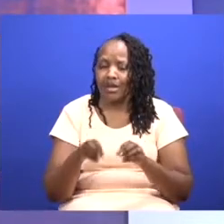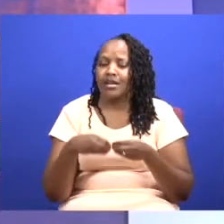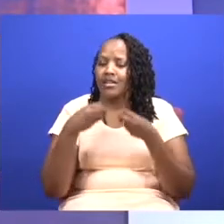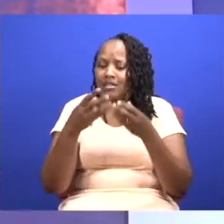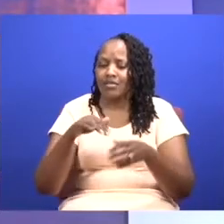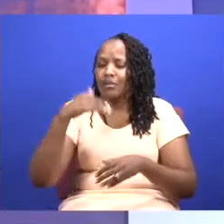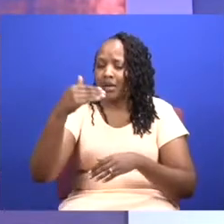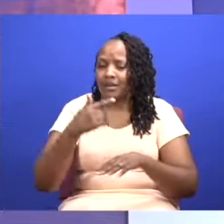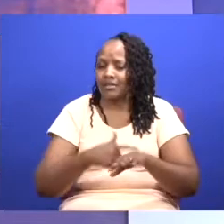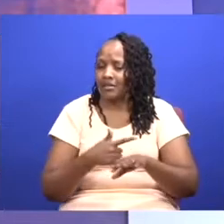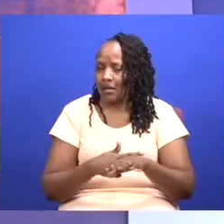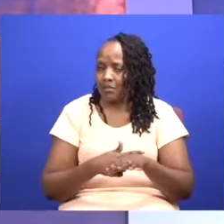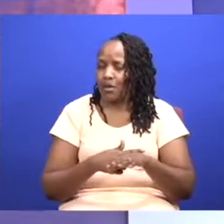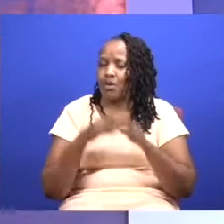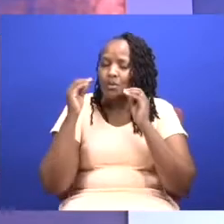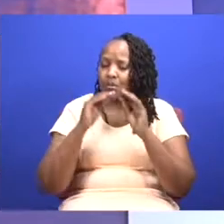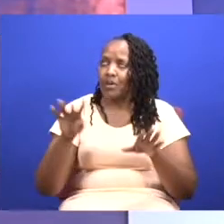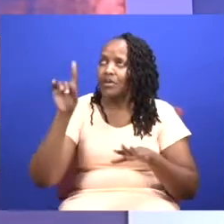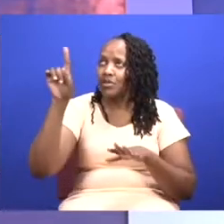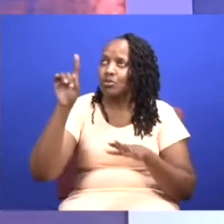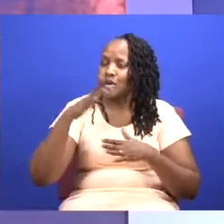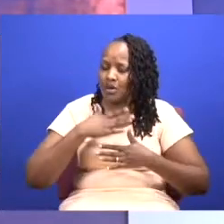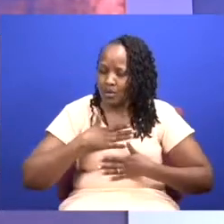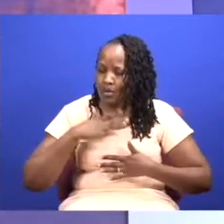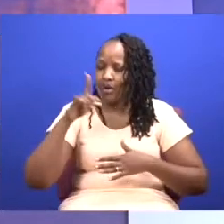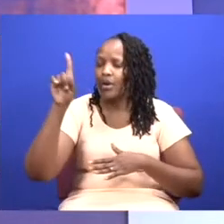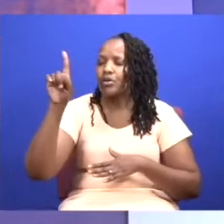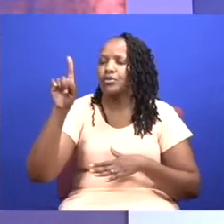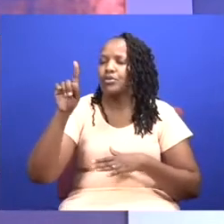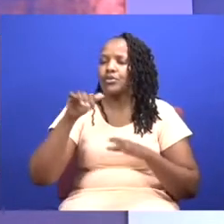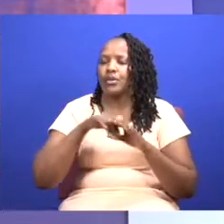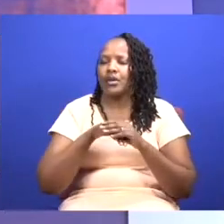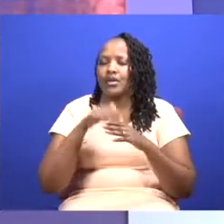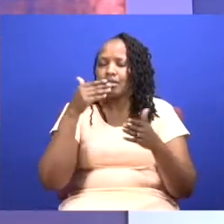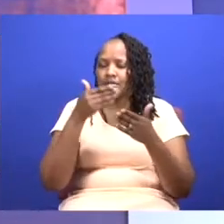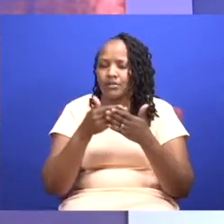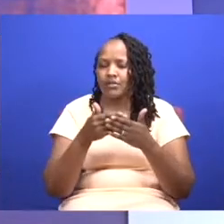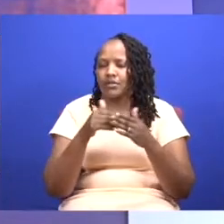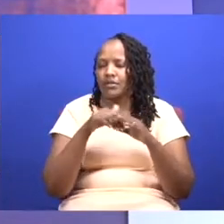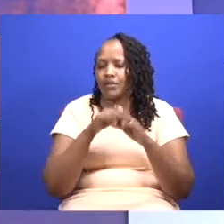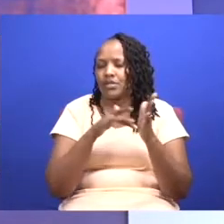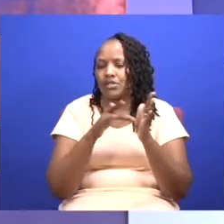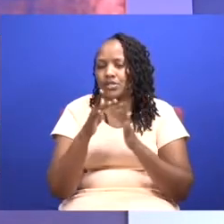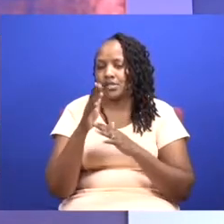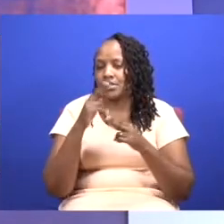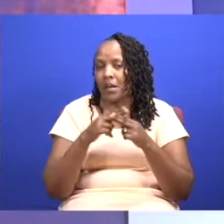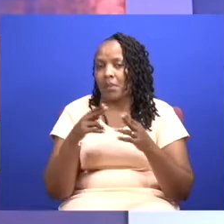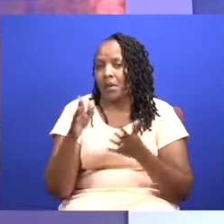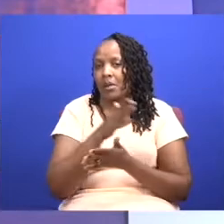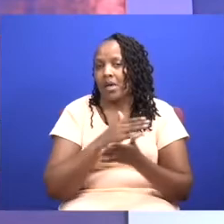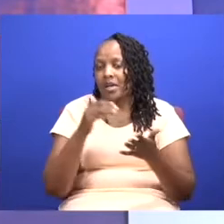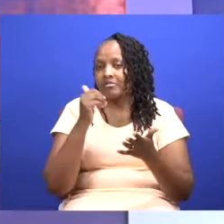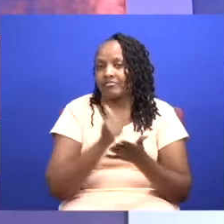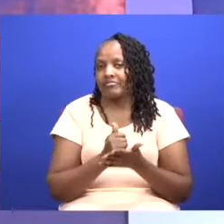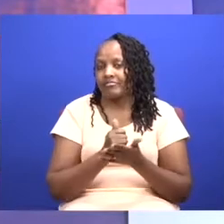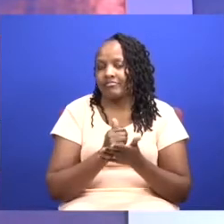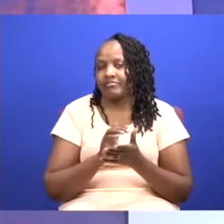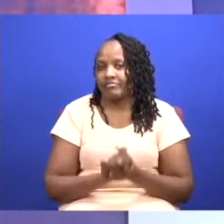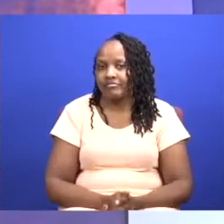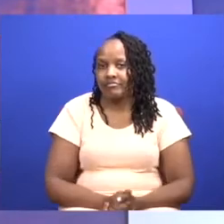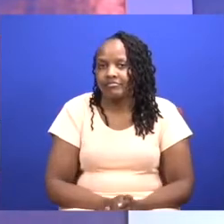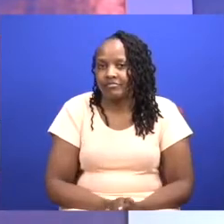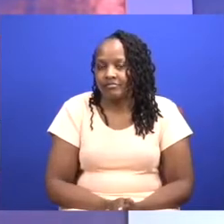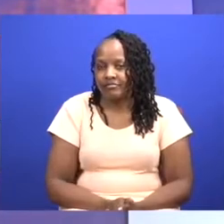for them that they'll be able to give next time. We bless you and we honor you. It's our prayer with thanksgiving in Jesus' name. Amen.